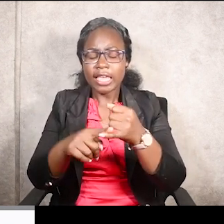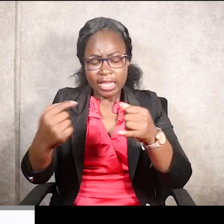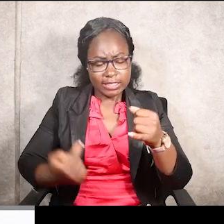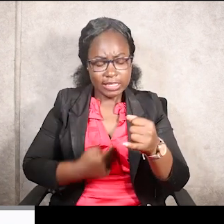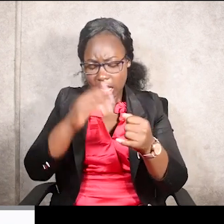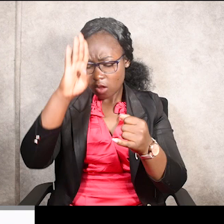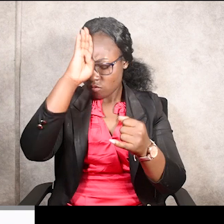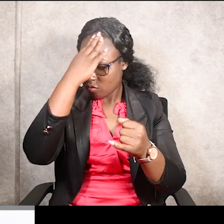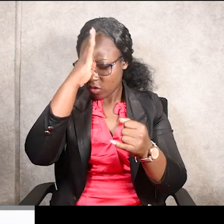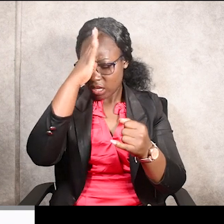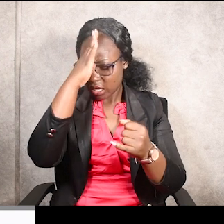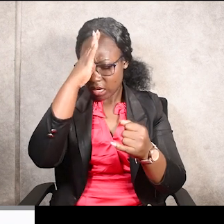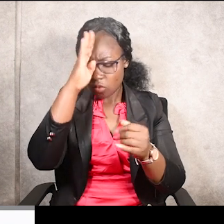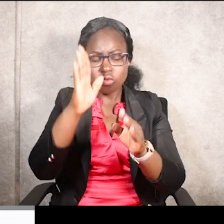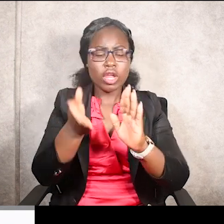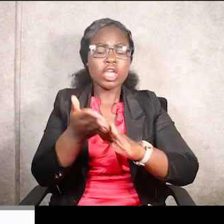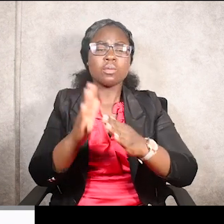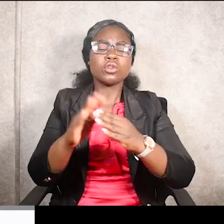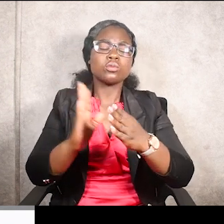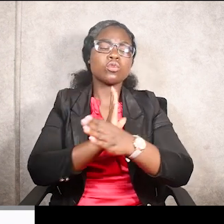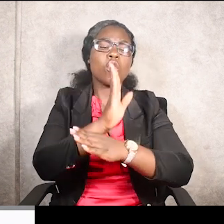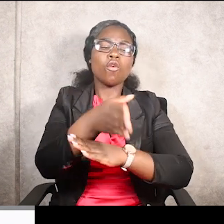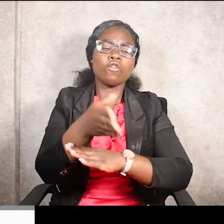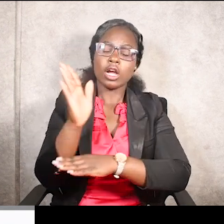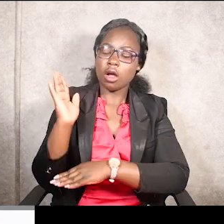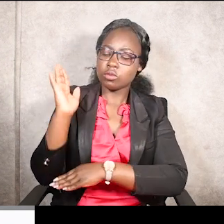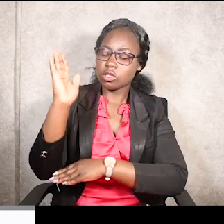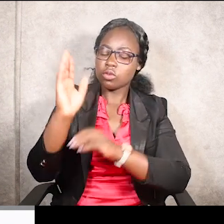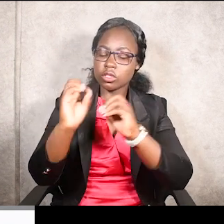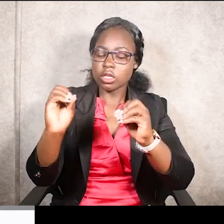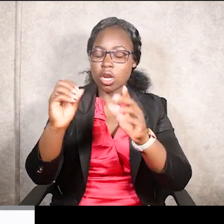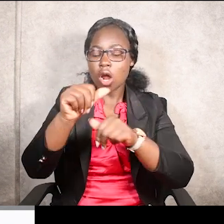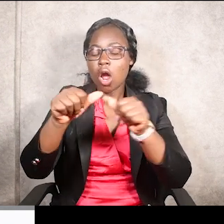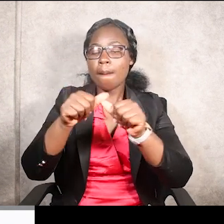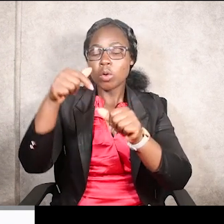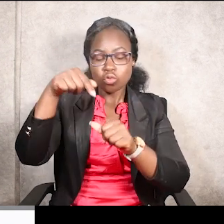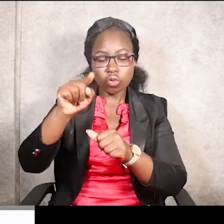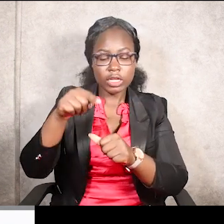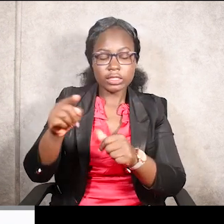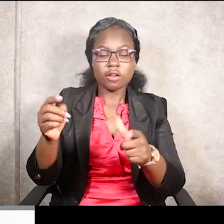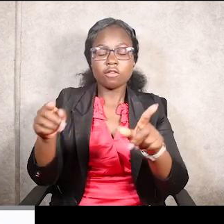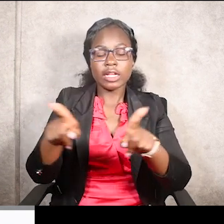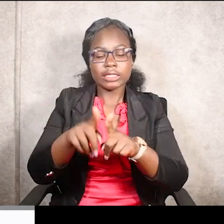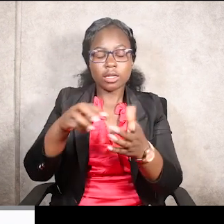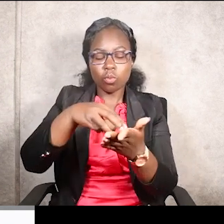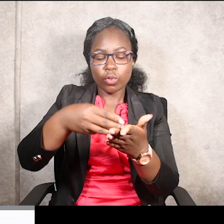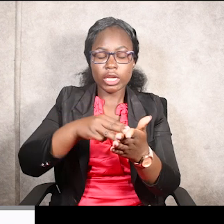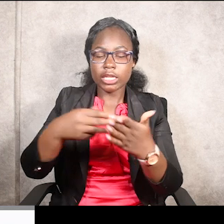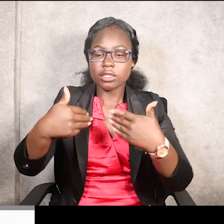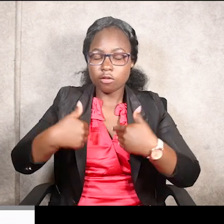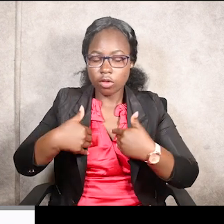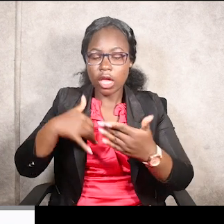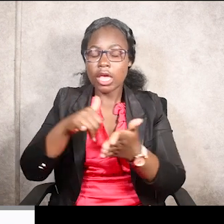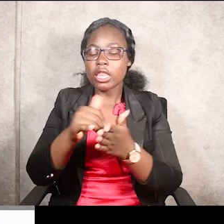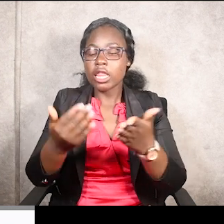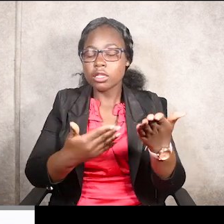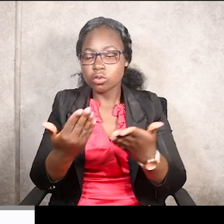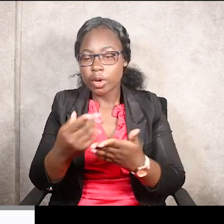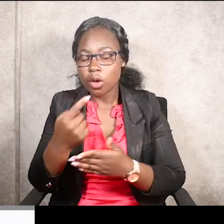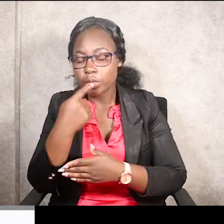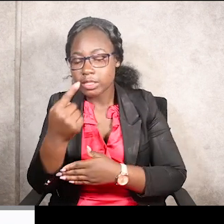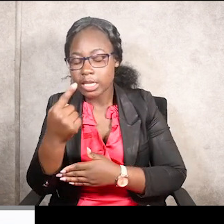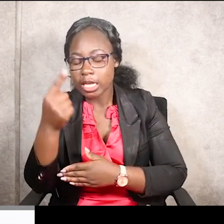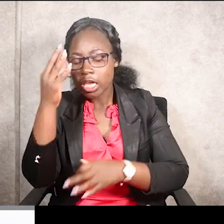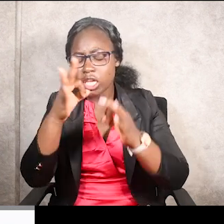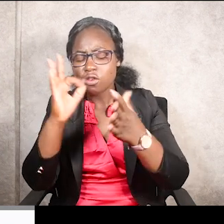being able to overcome insecurities about your own self and the weaknesses that you have. And that is where I said, if